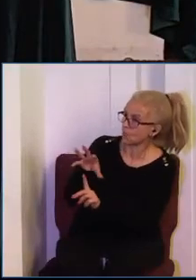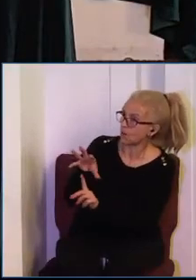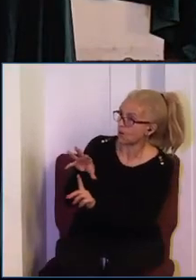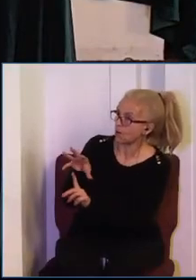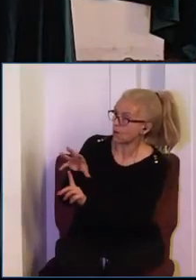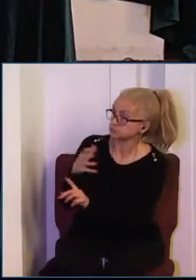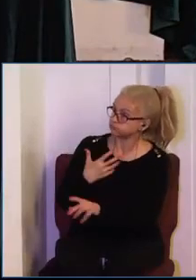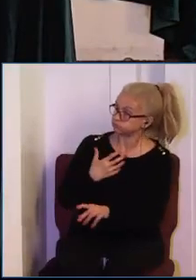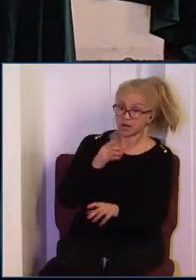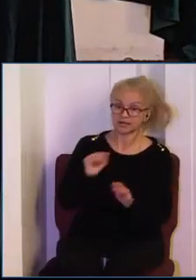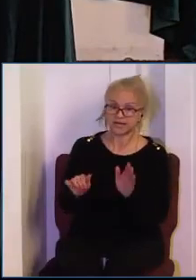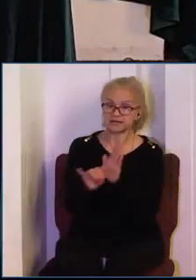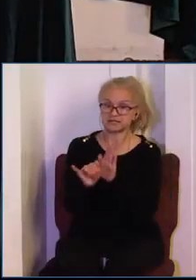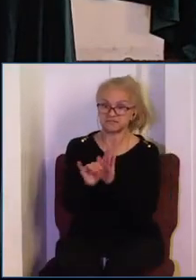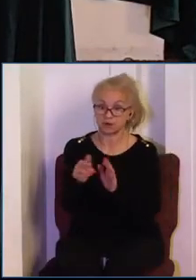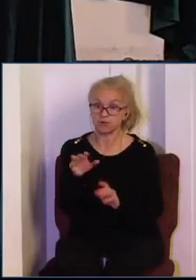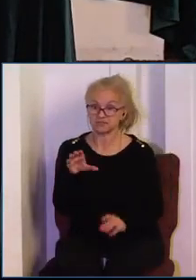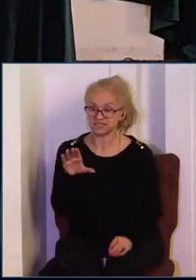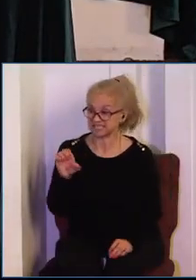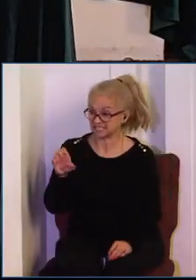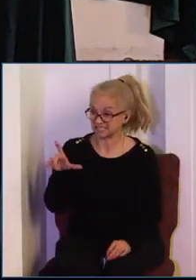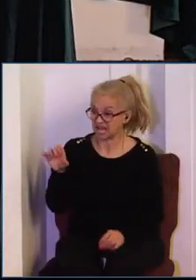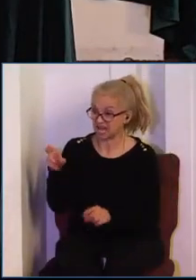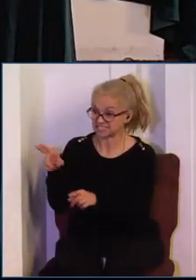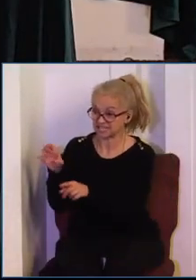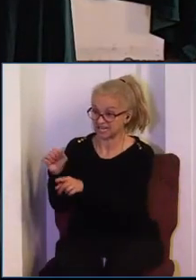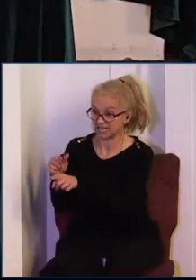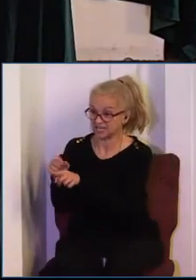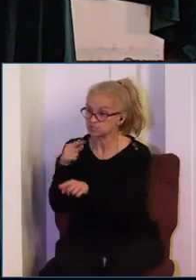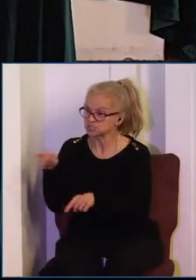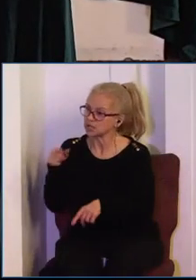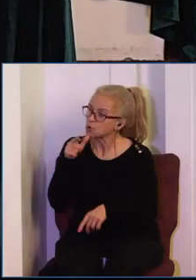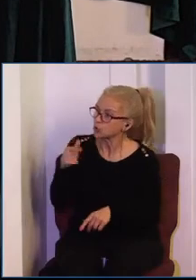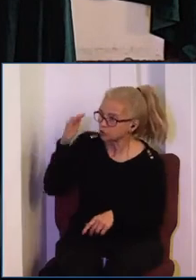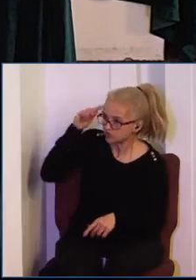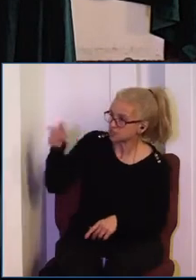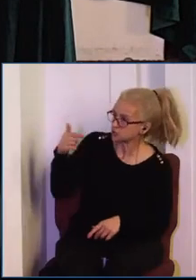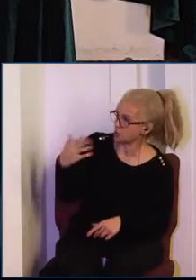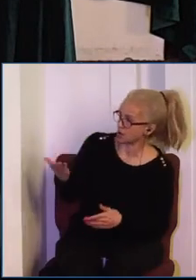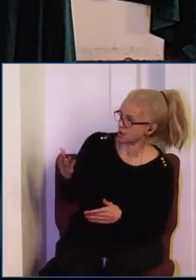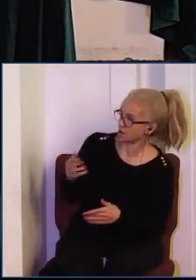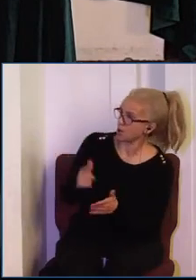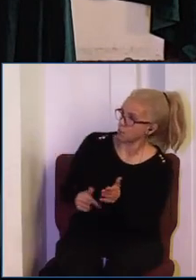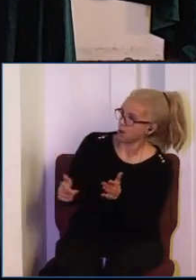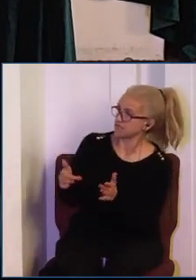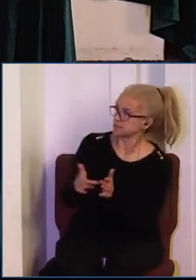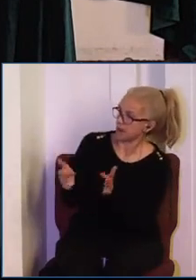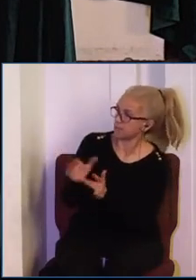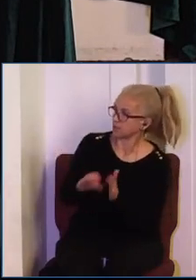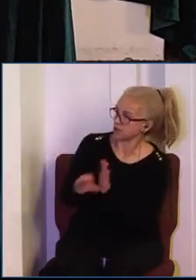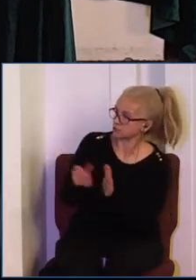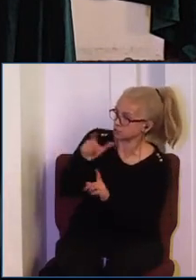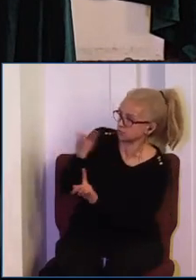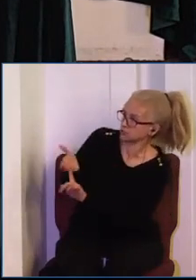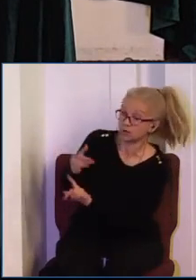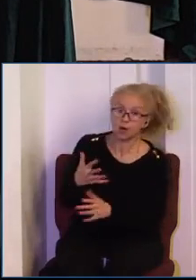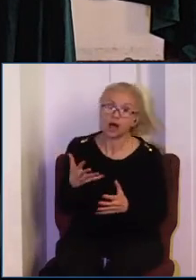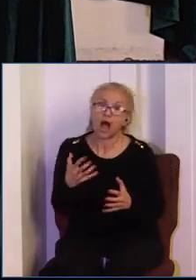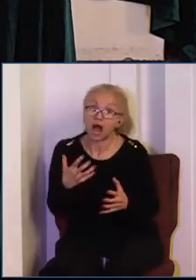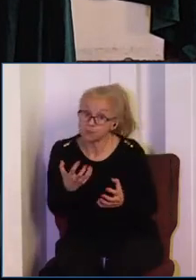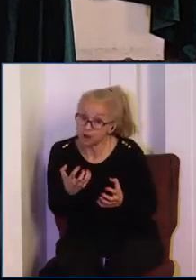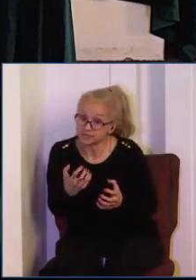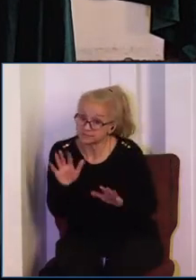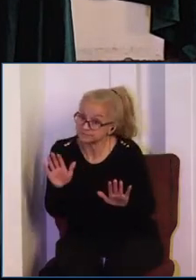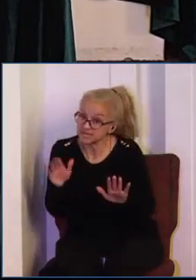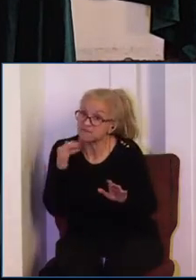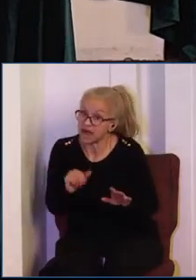can identify with Elisha. In fact, people ask me, well, who do you think you are in the Bible? What Bible character are you? I say, well, I want to be. Here,